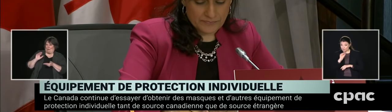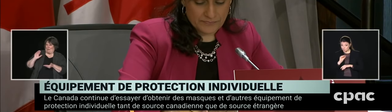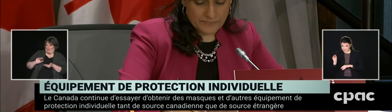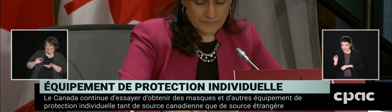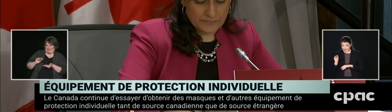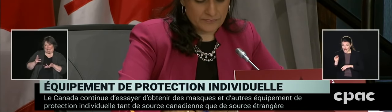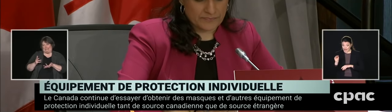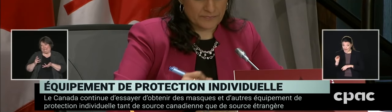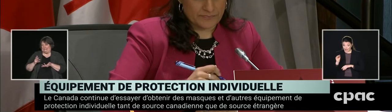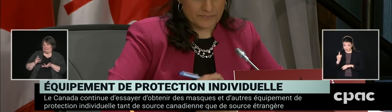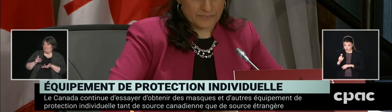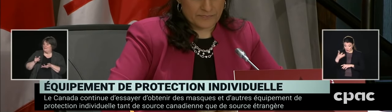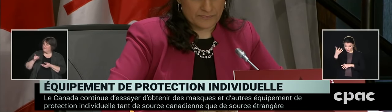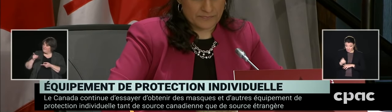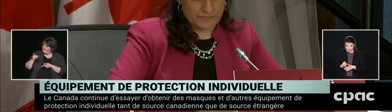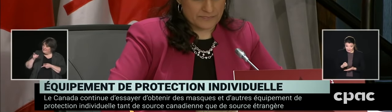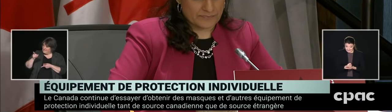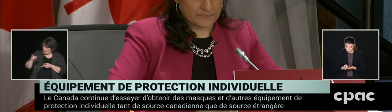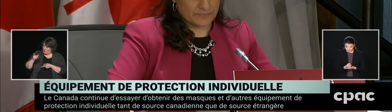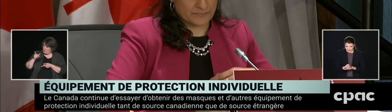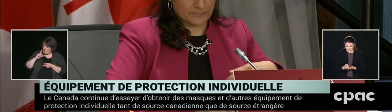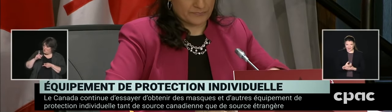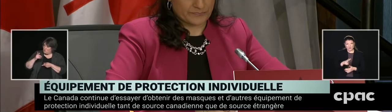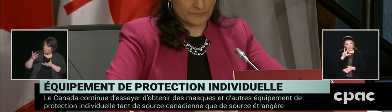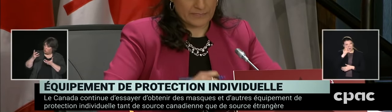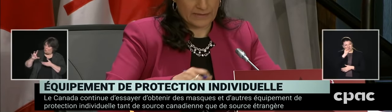to fill that full order of 75 million masks?